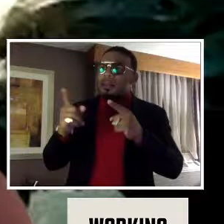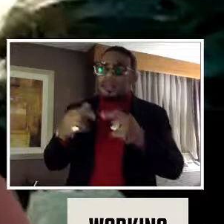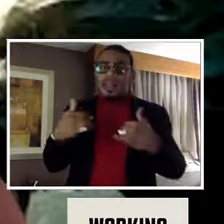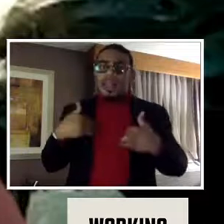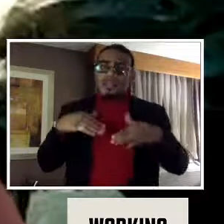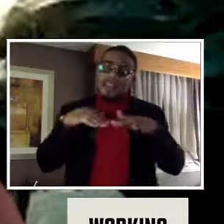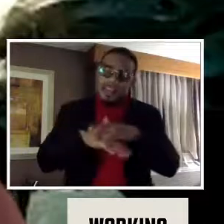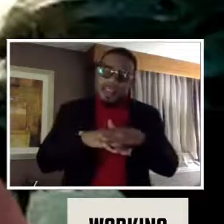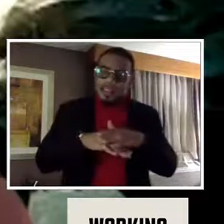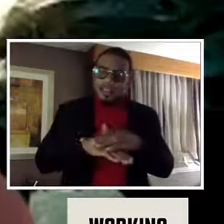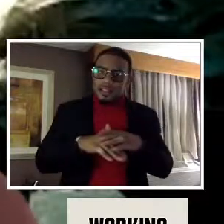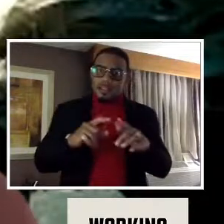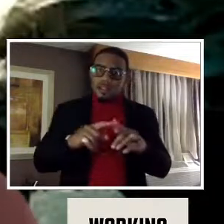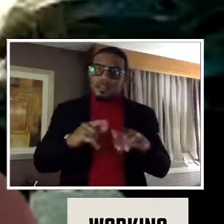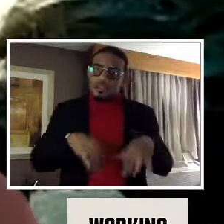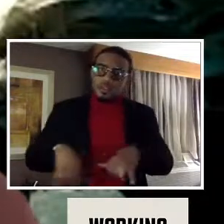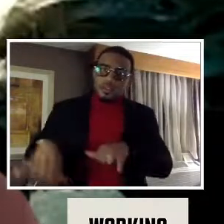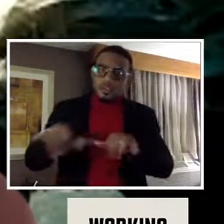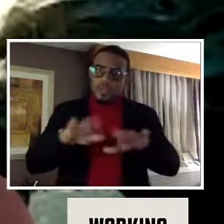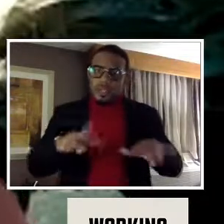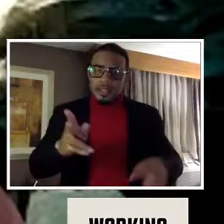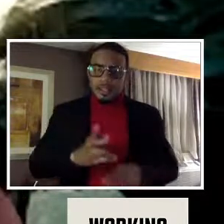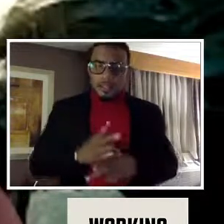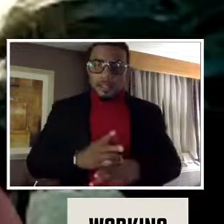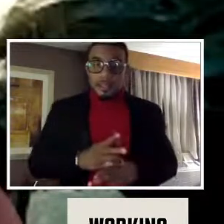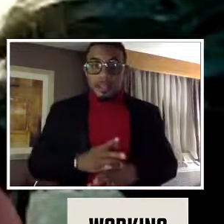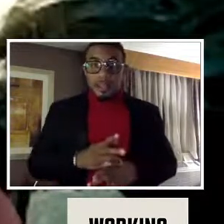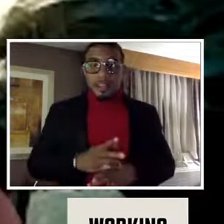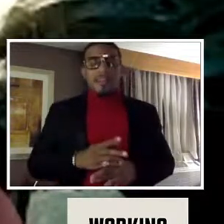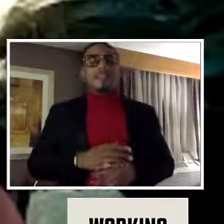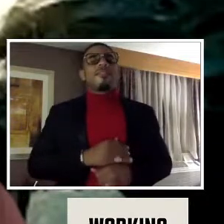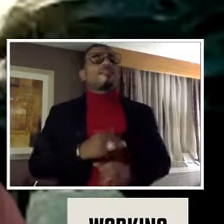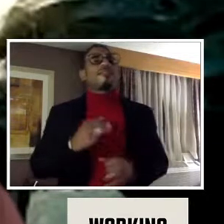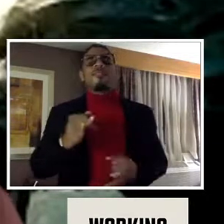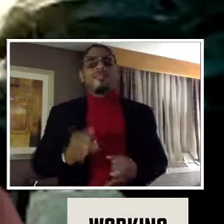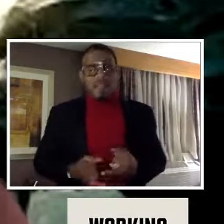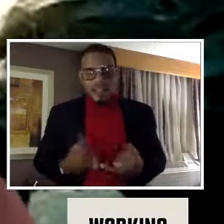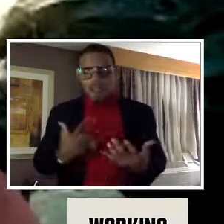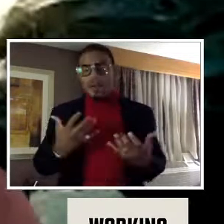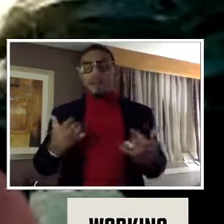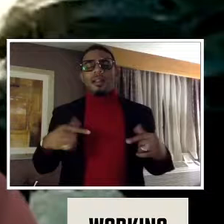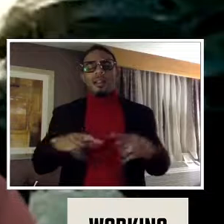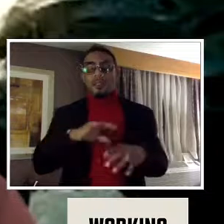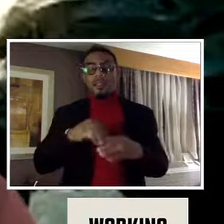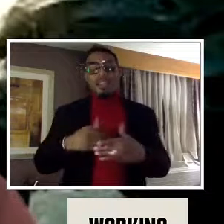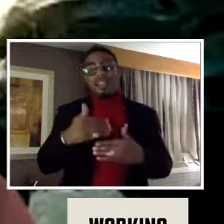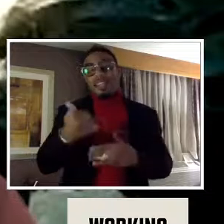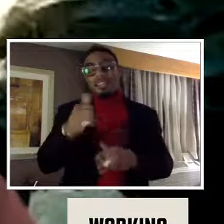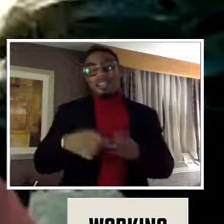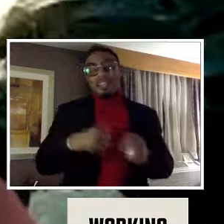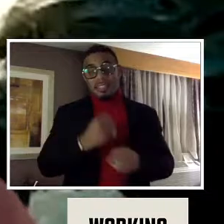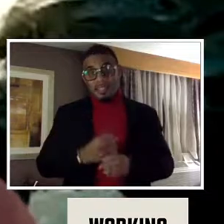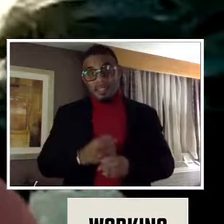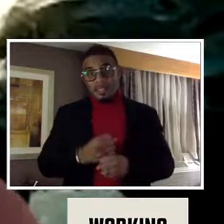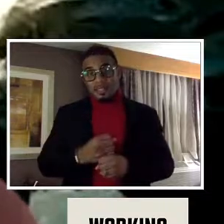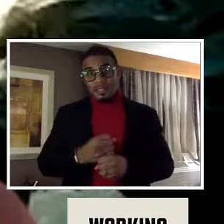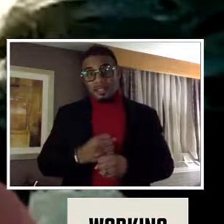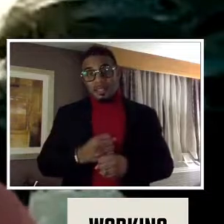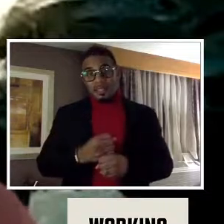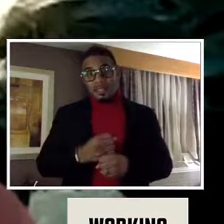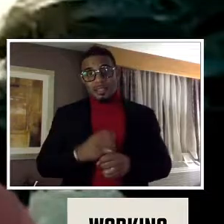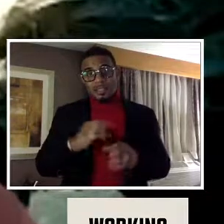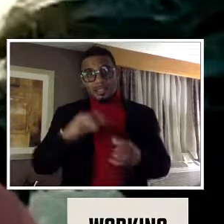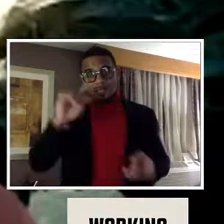have access to universal childcare. And finally, I want us within the next 10 years to get to